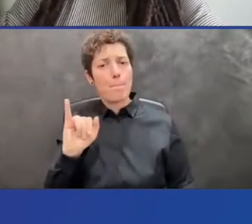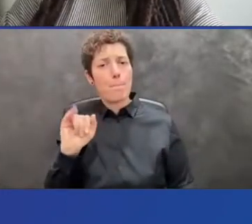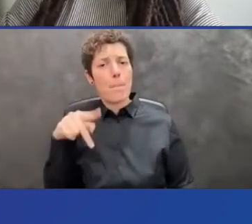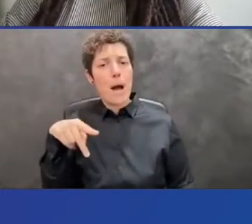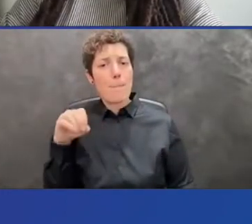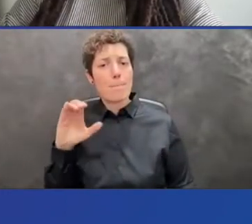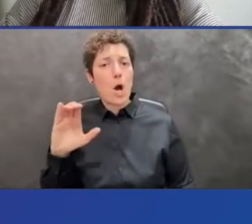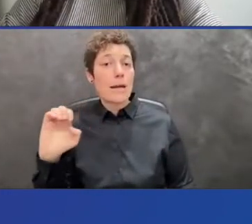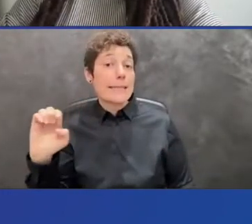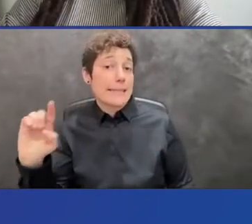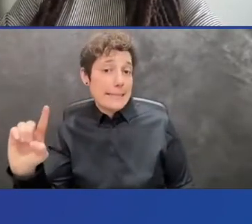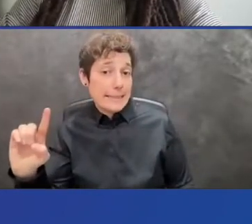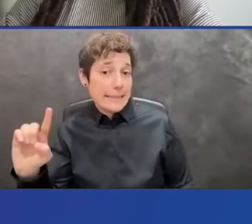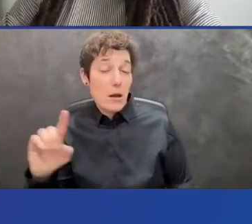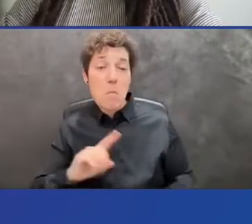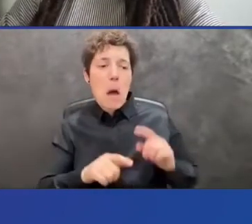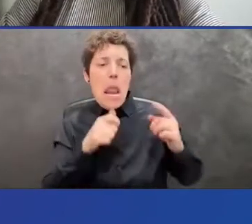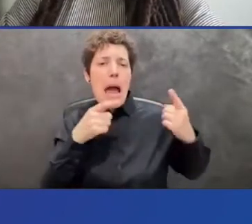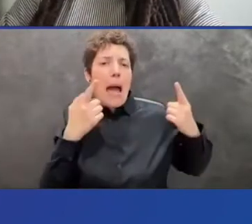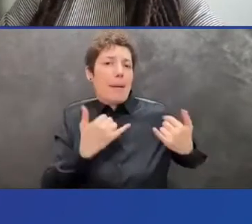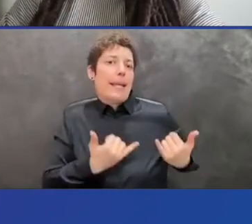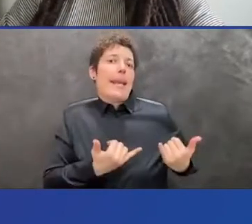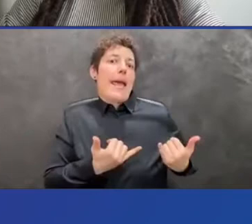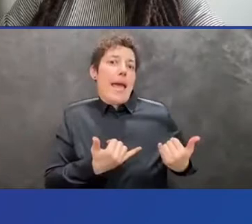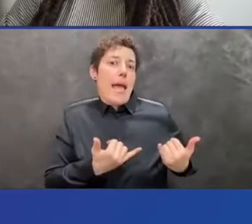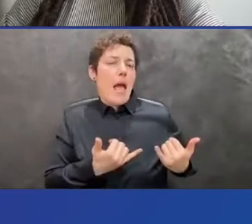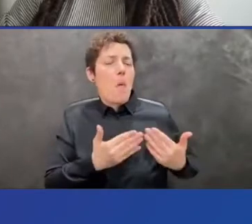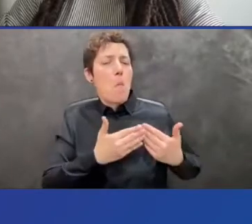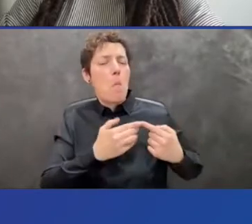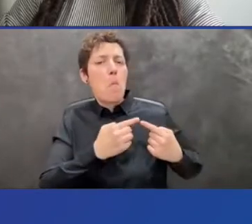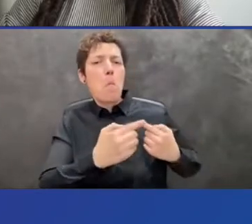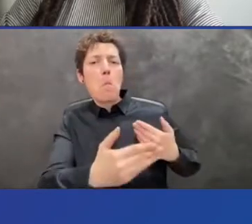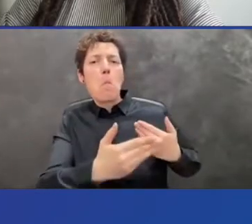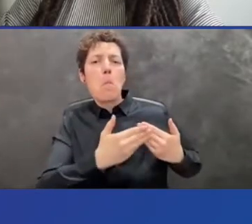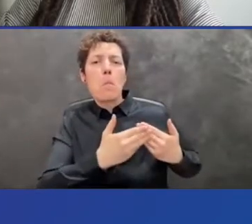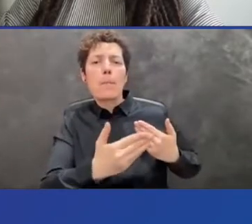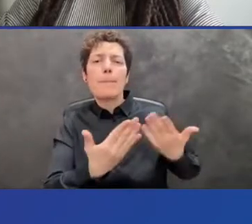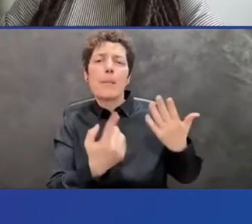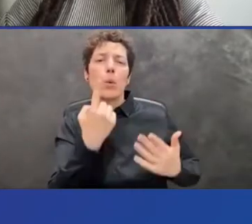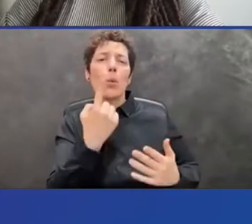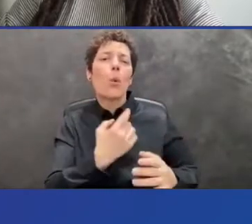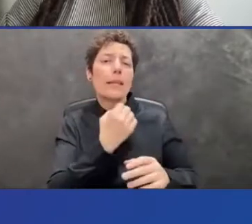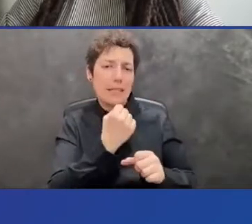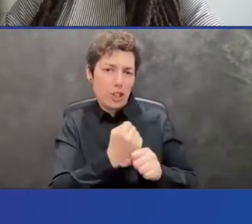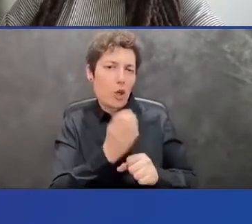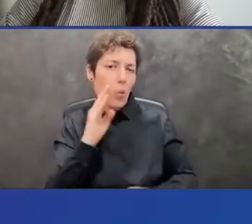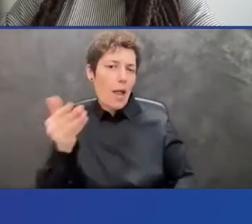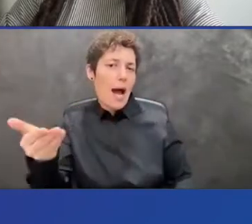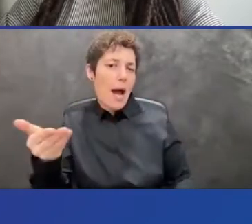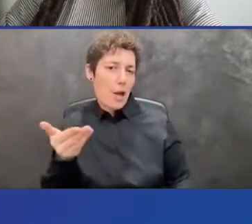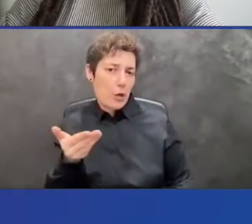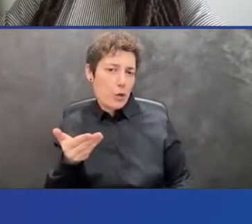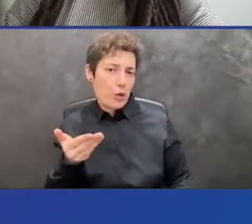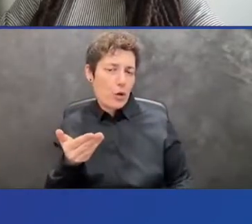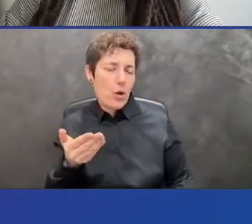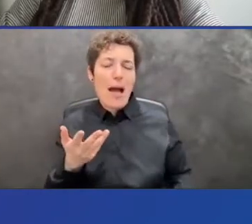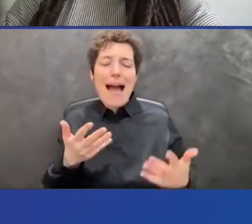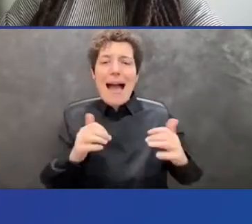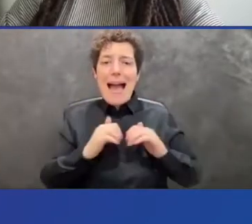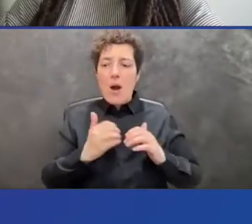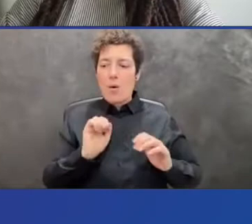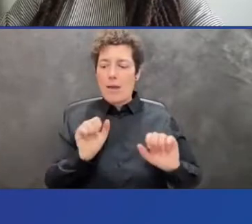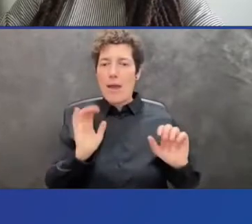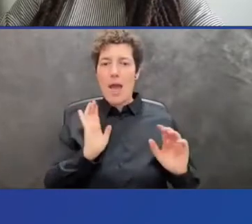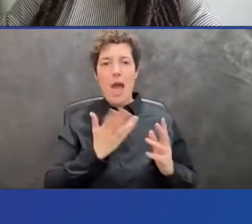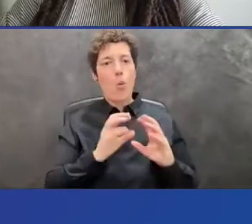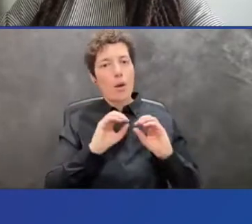it's not immediate. We may want to do it in a year. What are the things our organization need to absolutely have? Do we need to